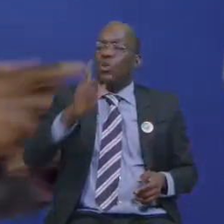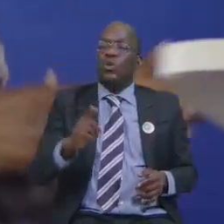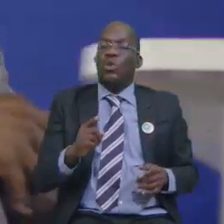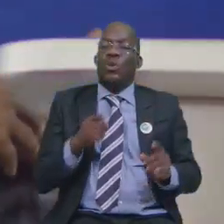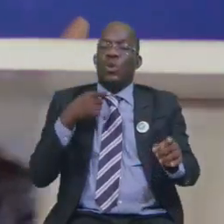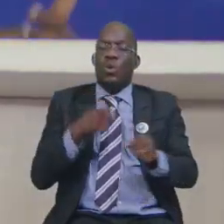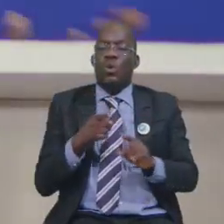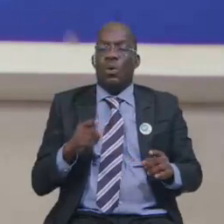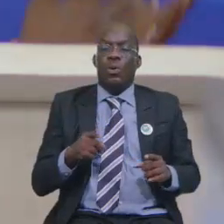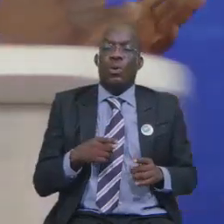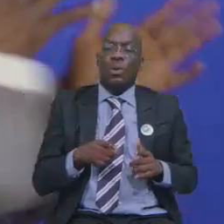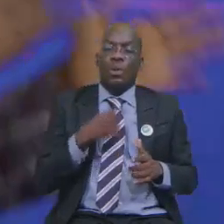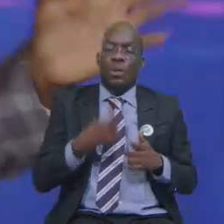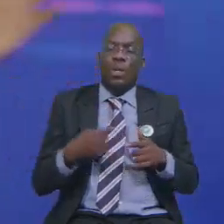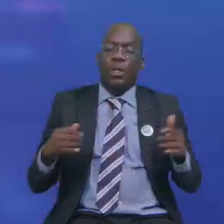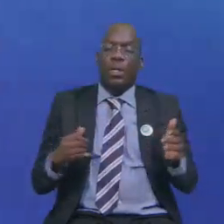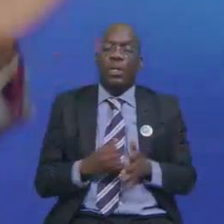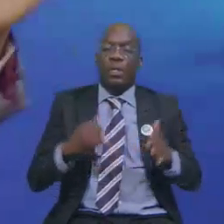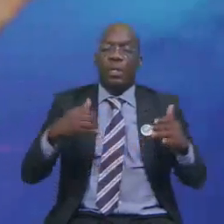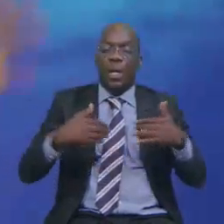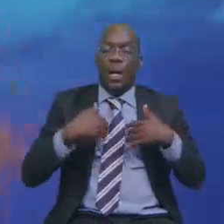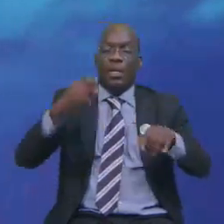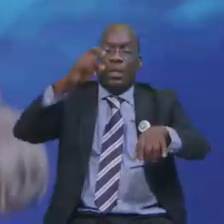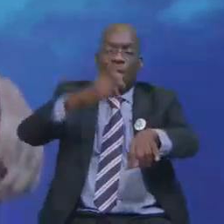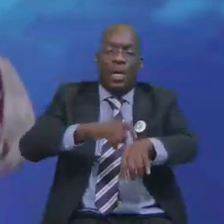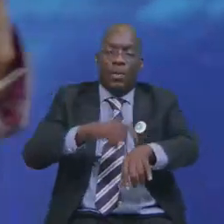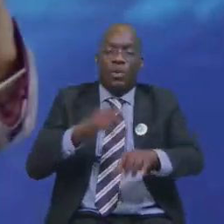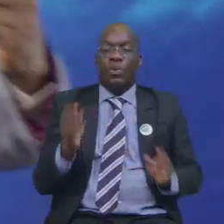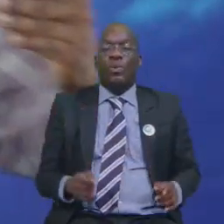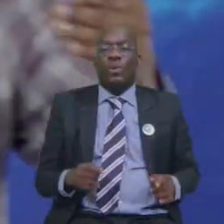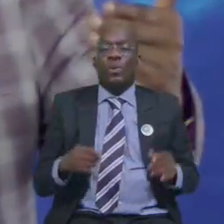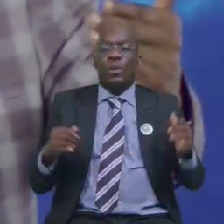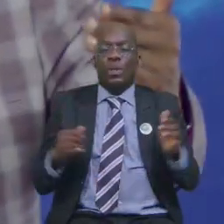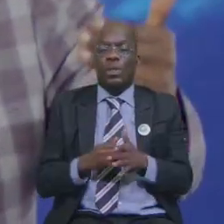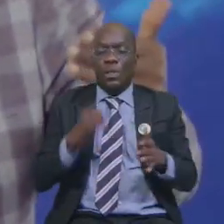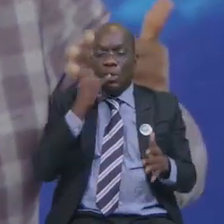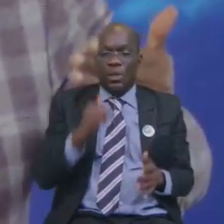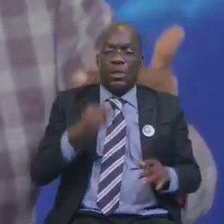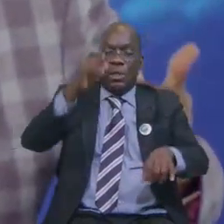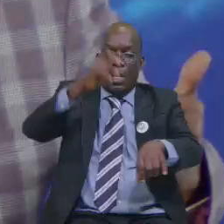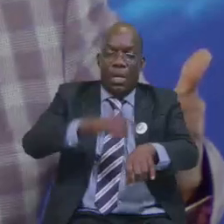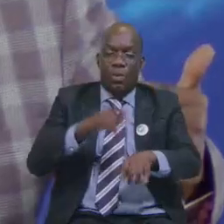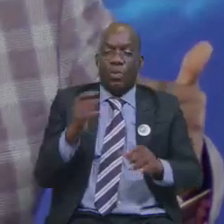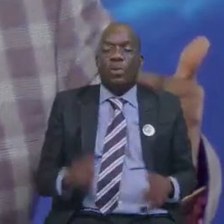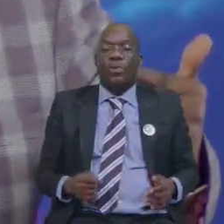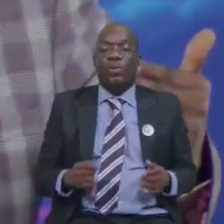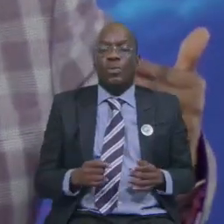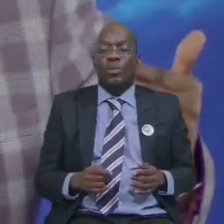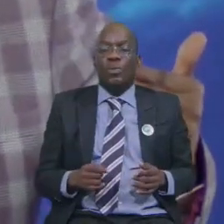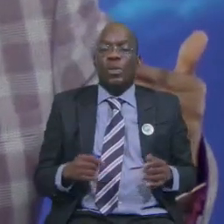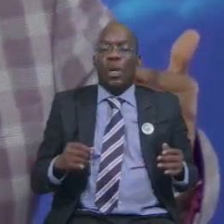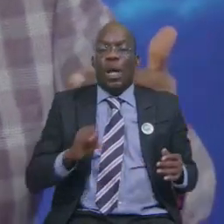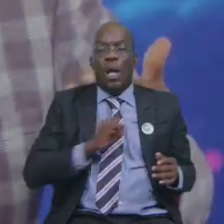And then it is time tested. And it is time, because I'm aiming at